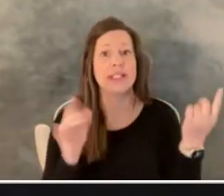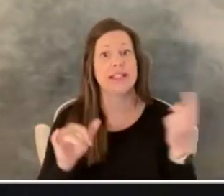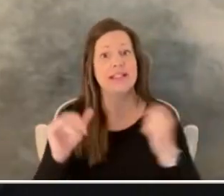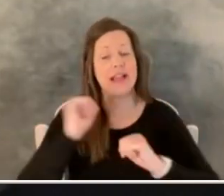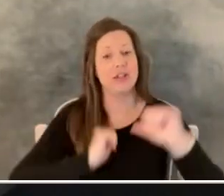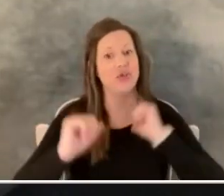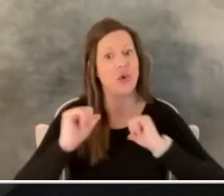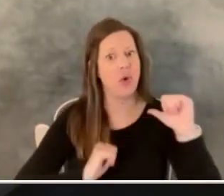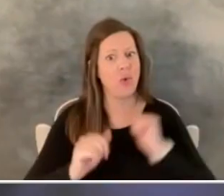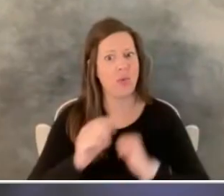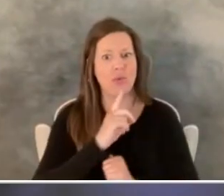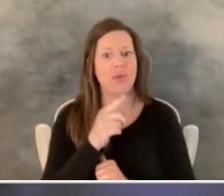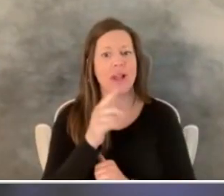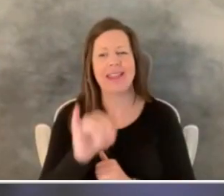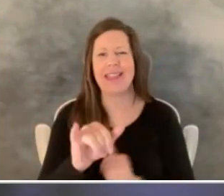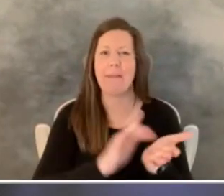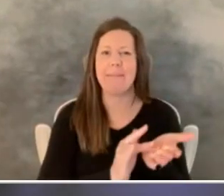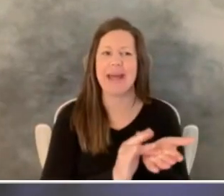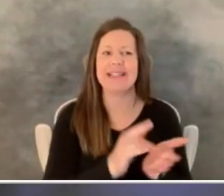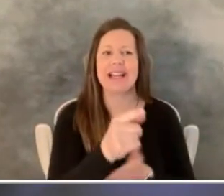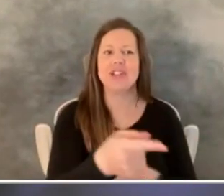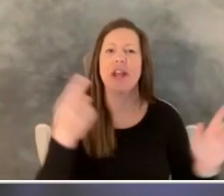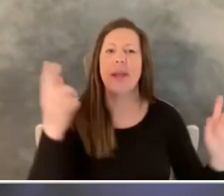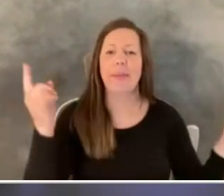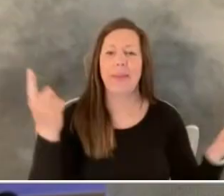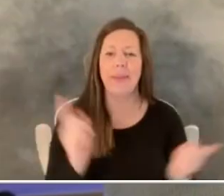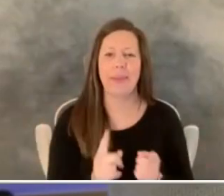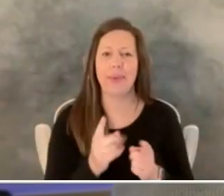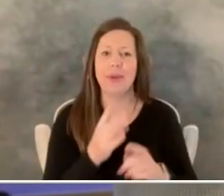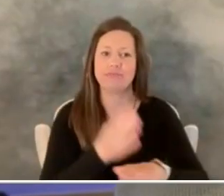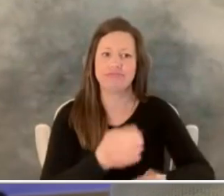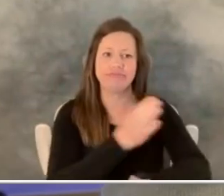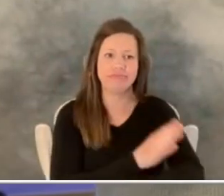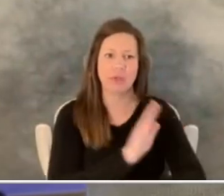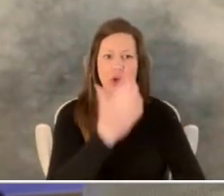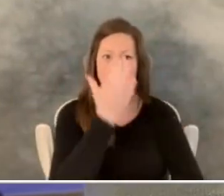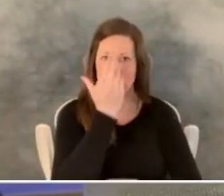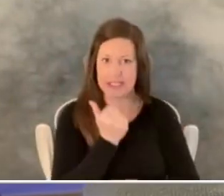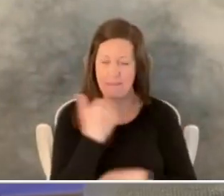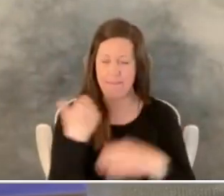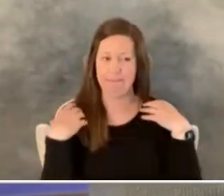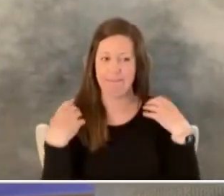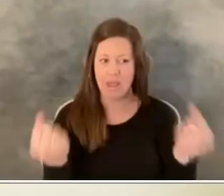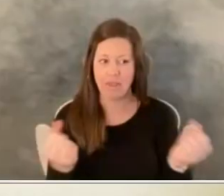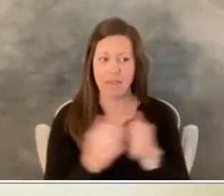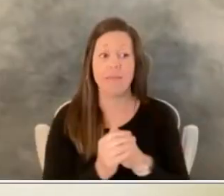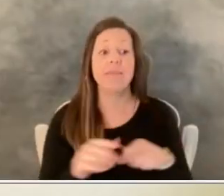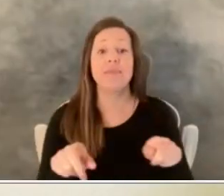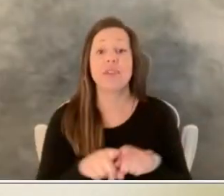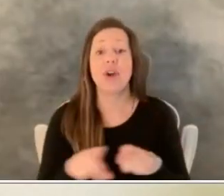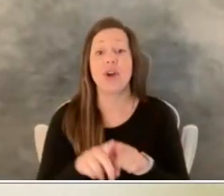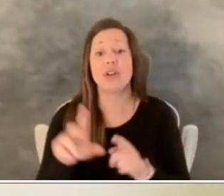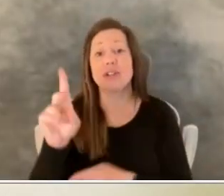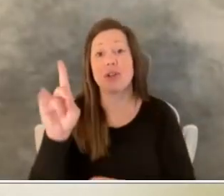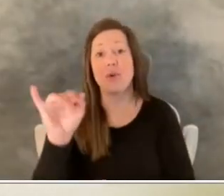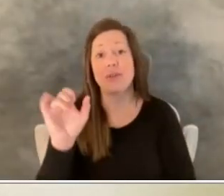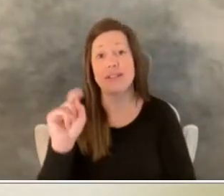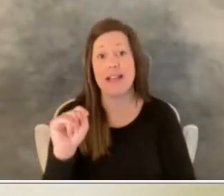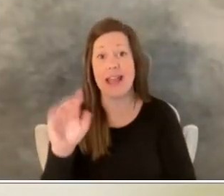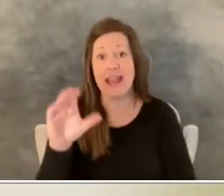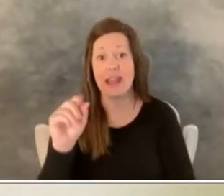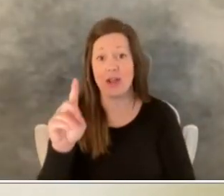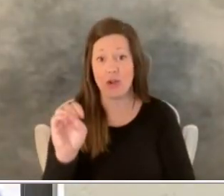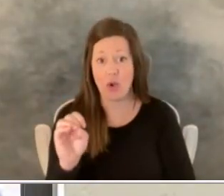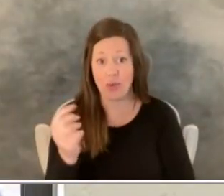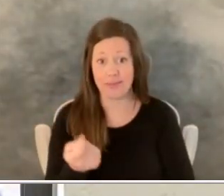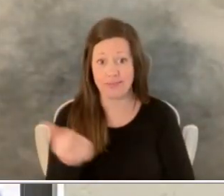tapered off that medicine and worked on her sleep hygiene. She also cut out Diet Coke. About a